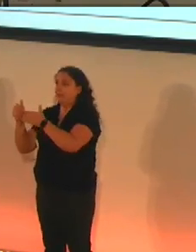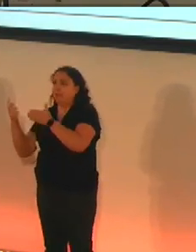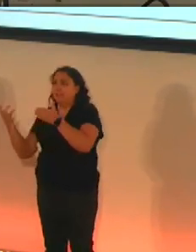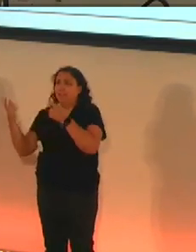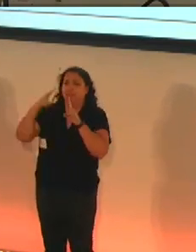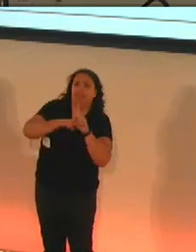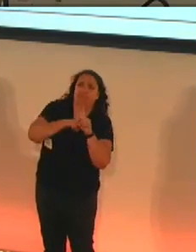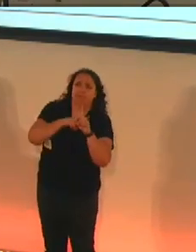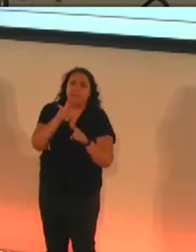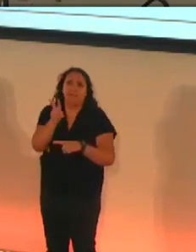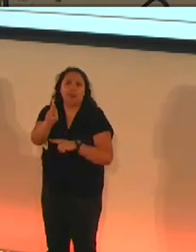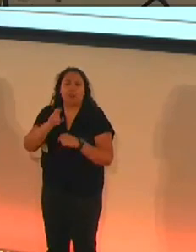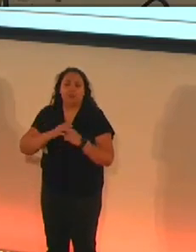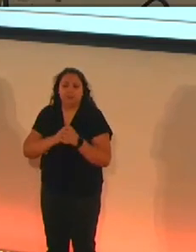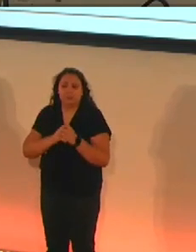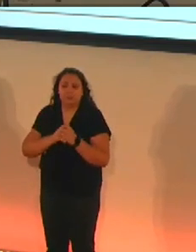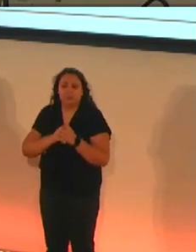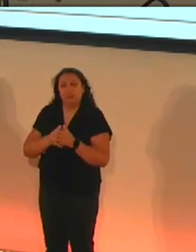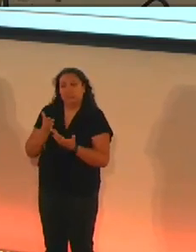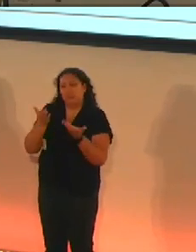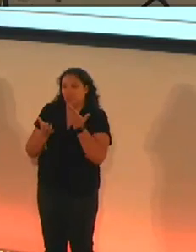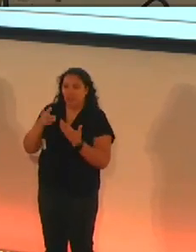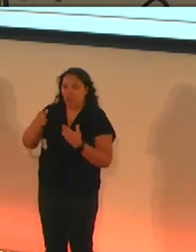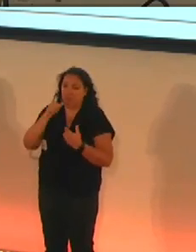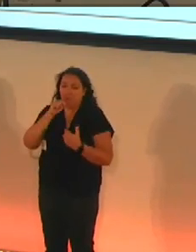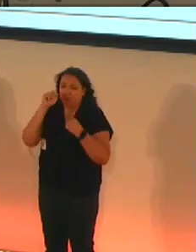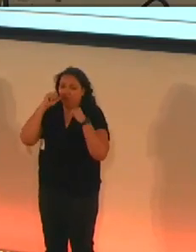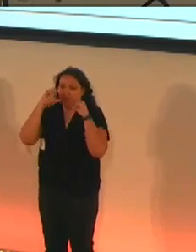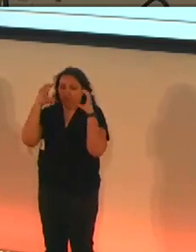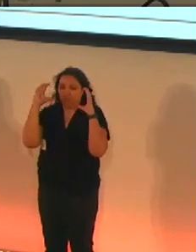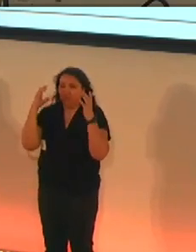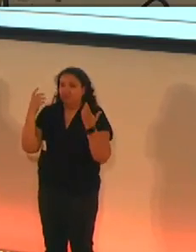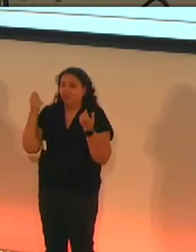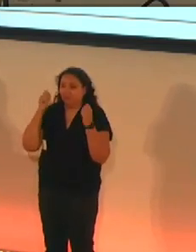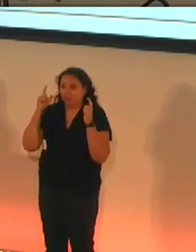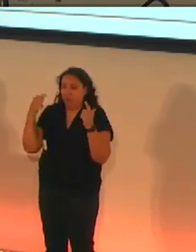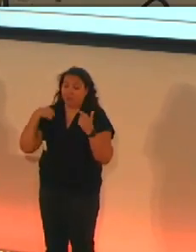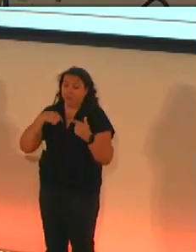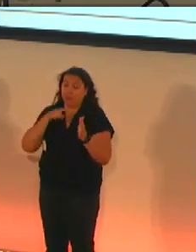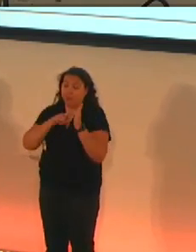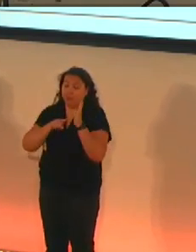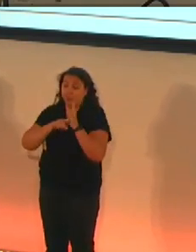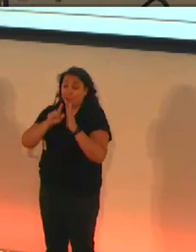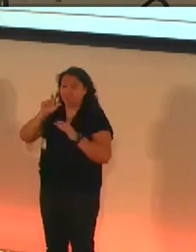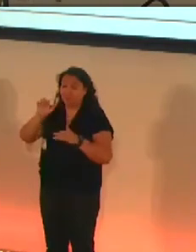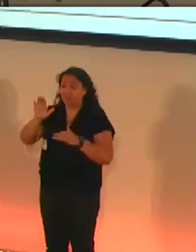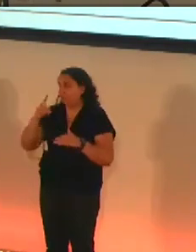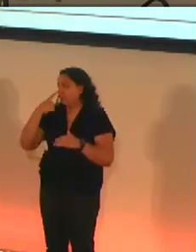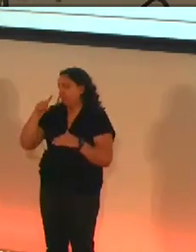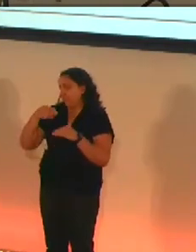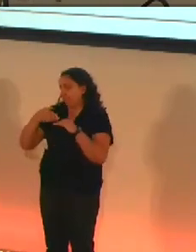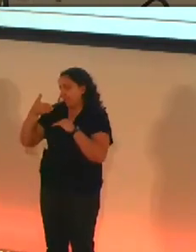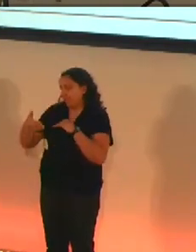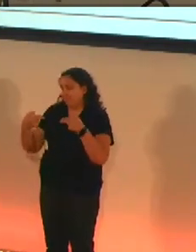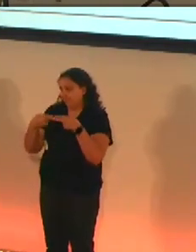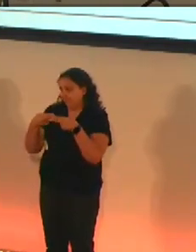reality. So it may not be a surprise to you, but seeing that we are a research lab, could you progress to the next slide? Thank you.